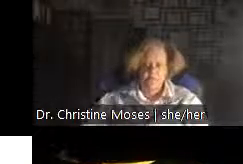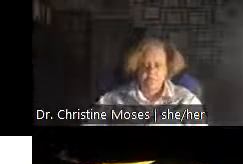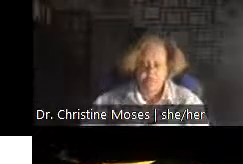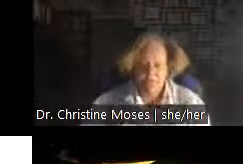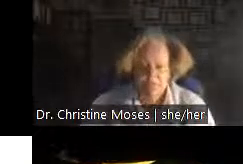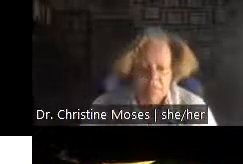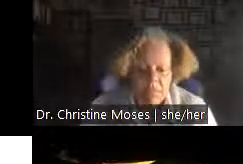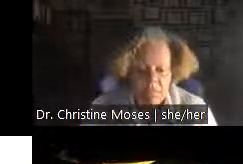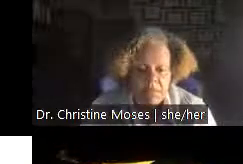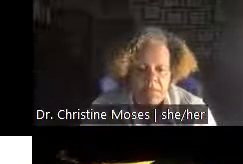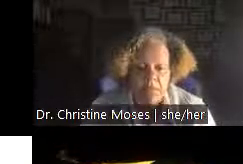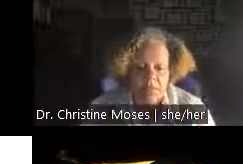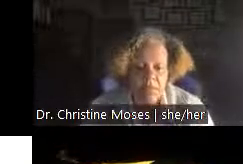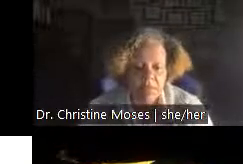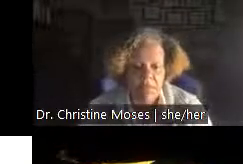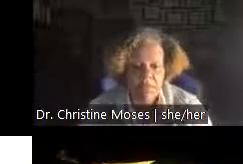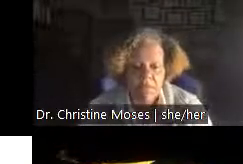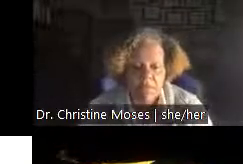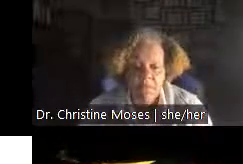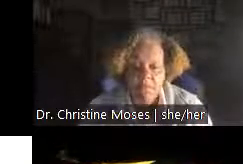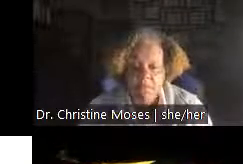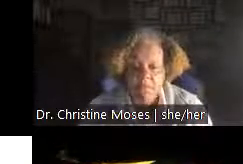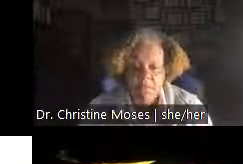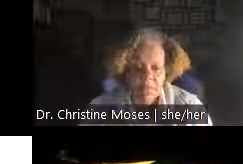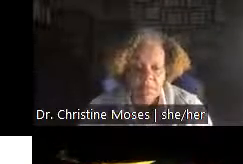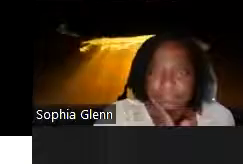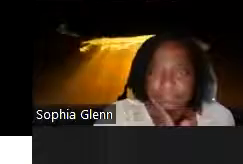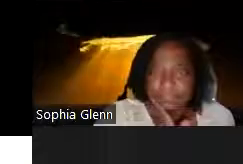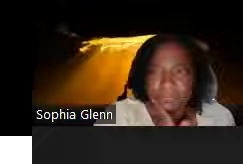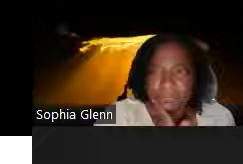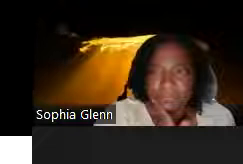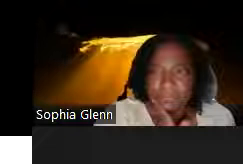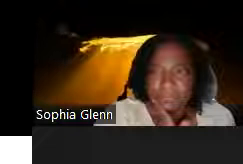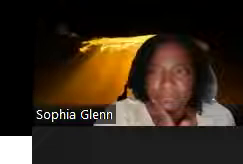Christine, do you have any suggestions? Thank you, Commissioner Dation.